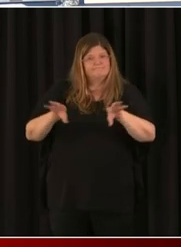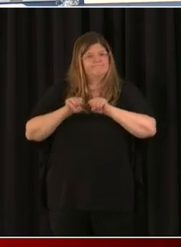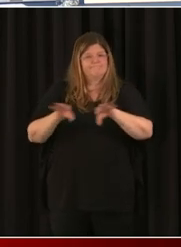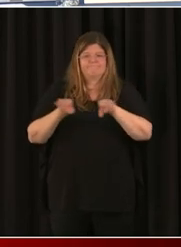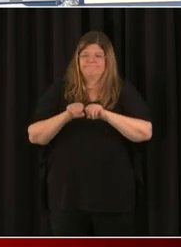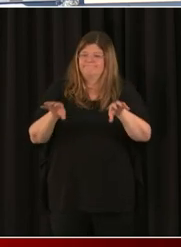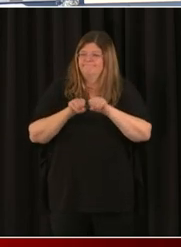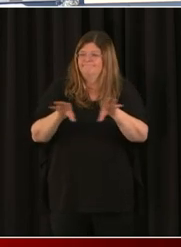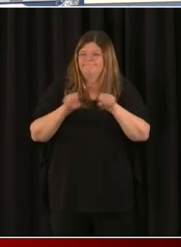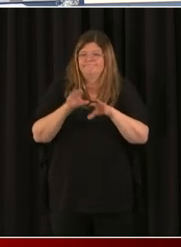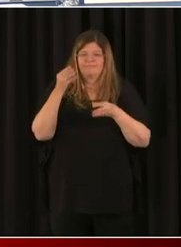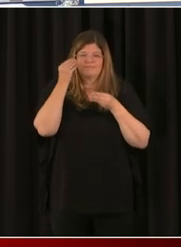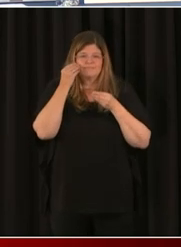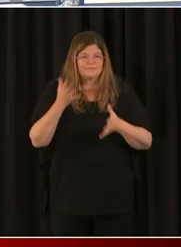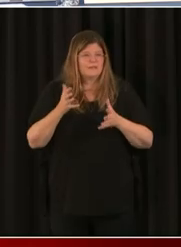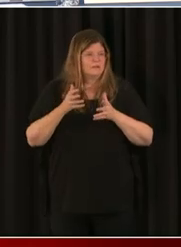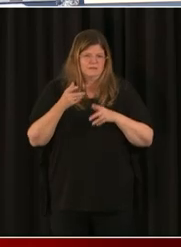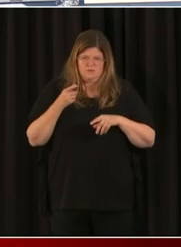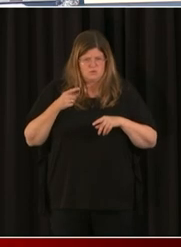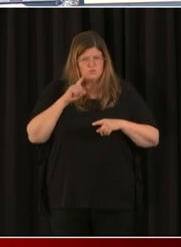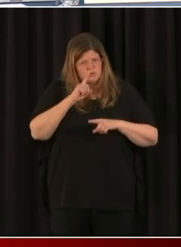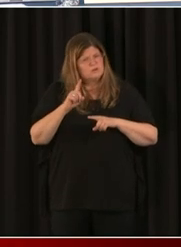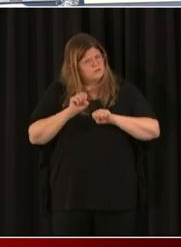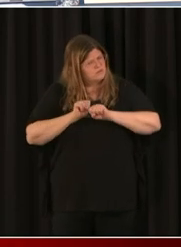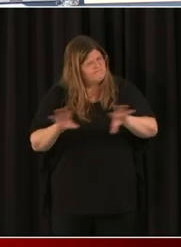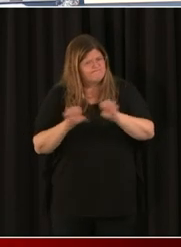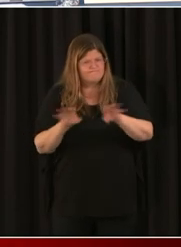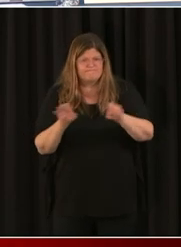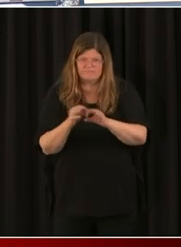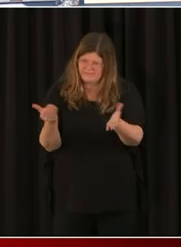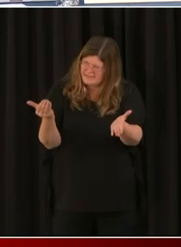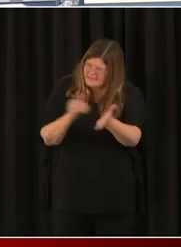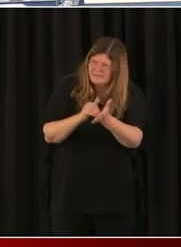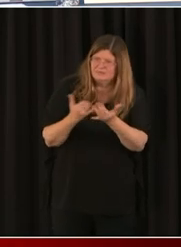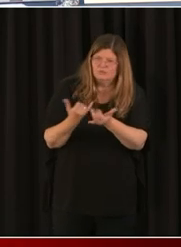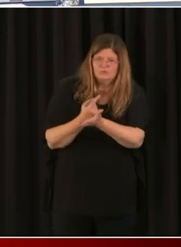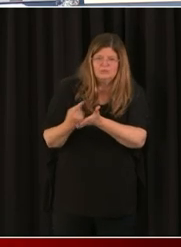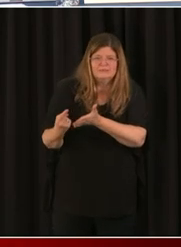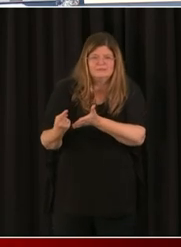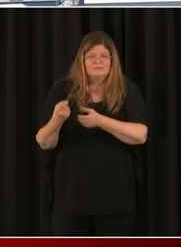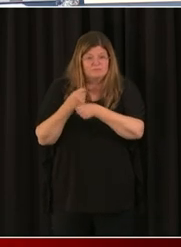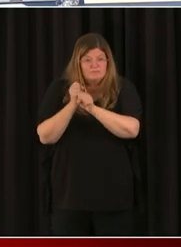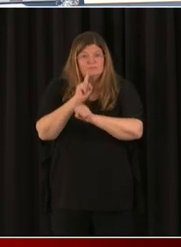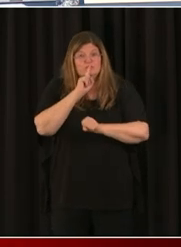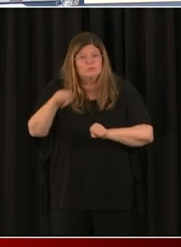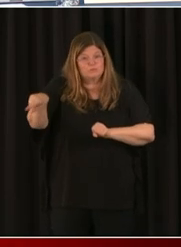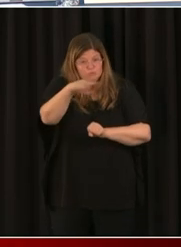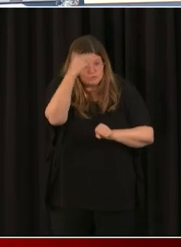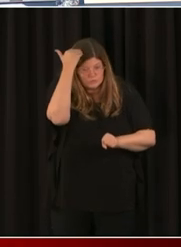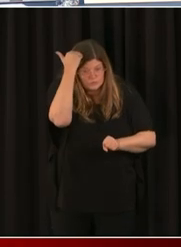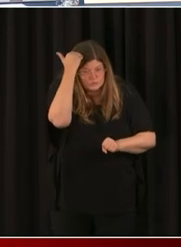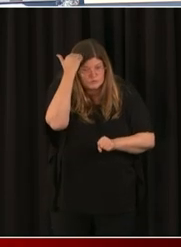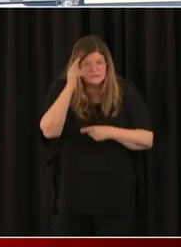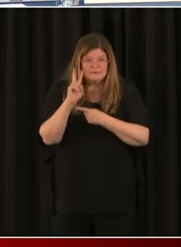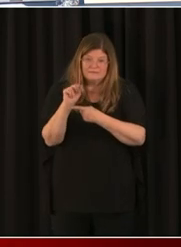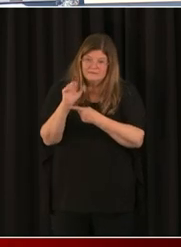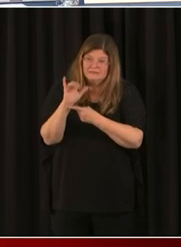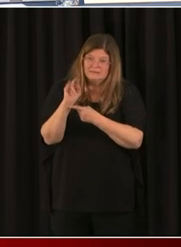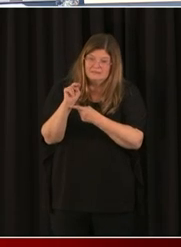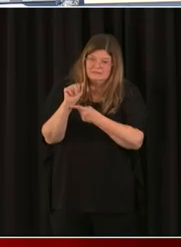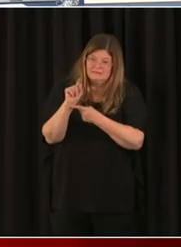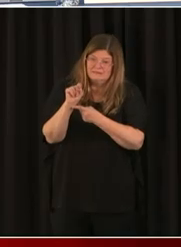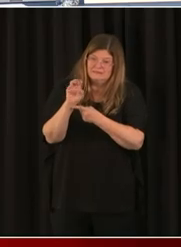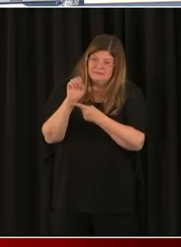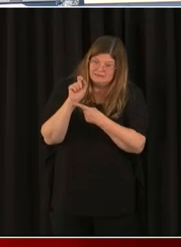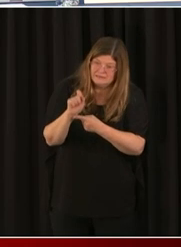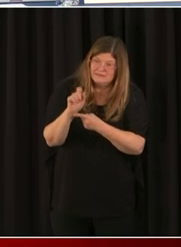that information to them very aggressively last week. We'll do it again, so they make sure that they know about vaccinate.dc.gov. We'd